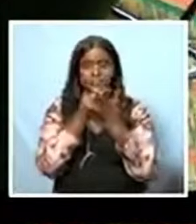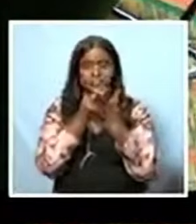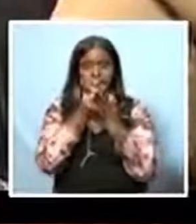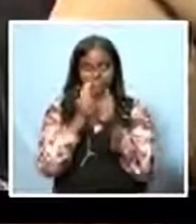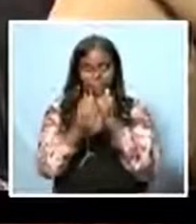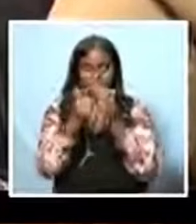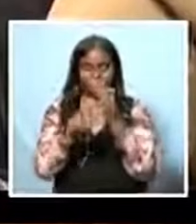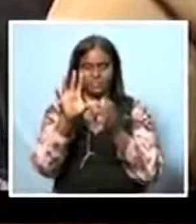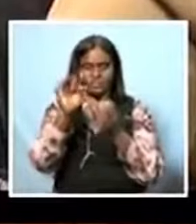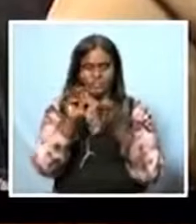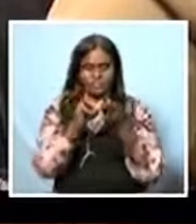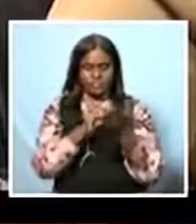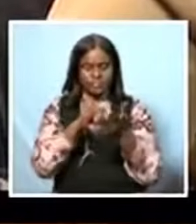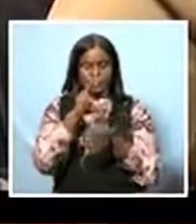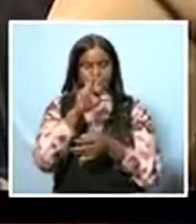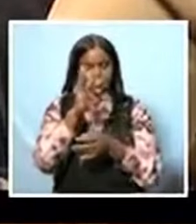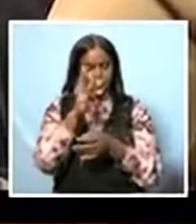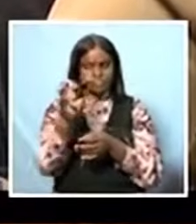is the